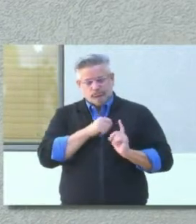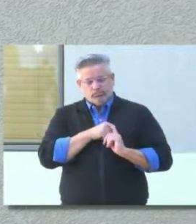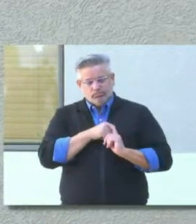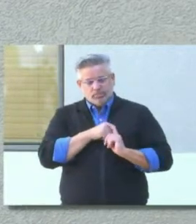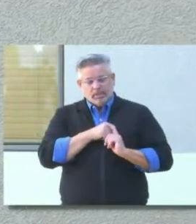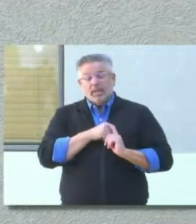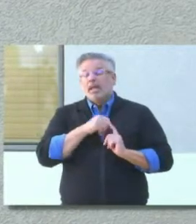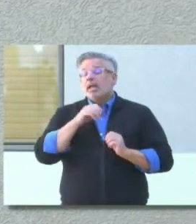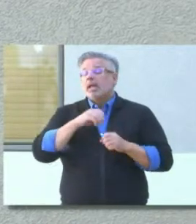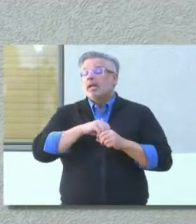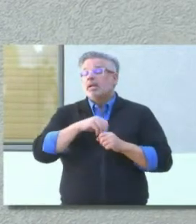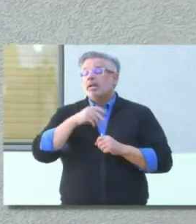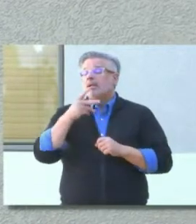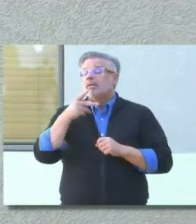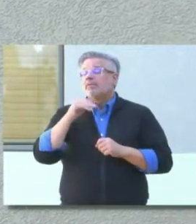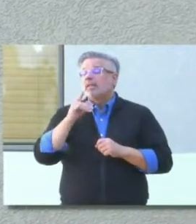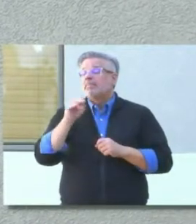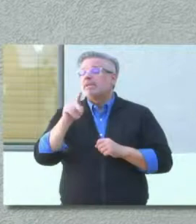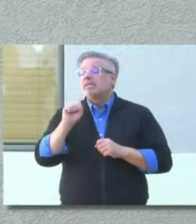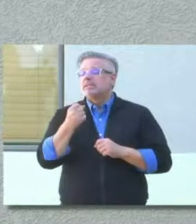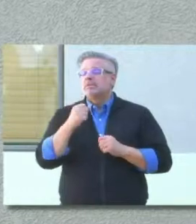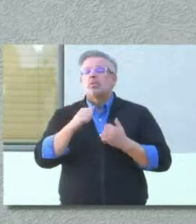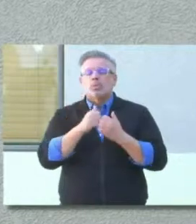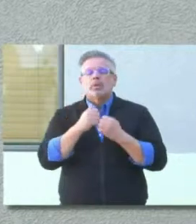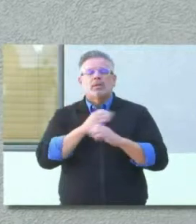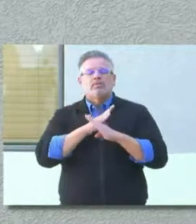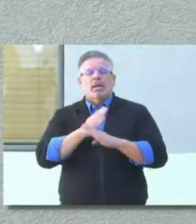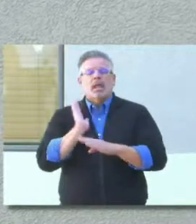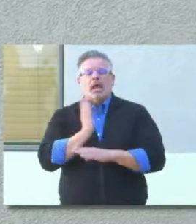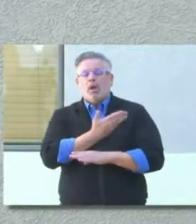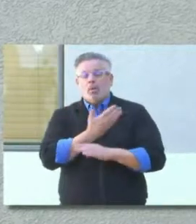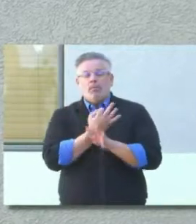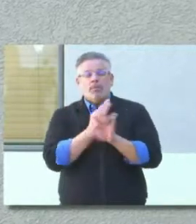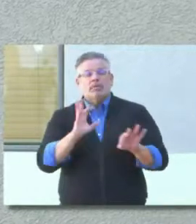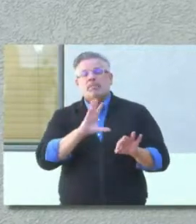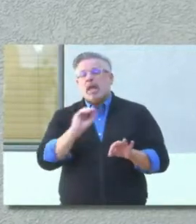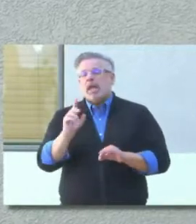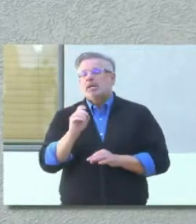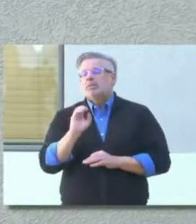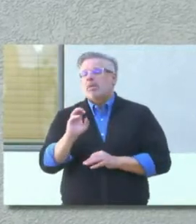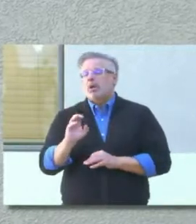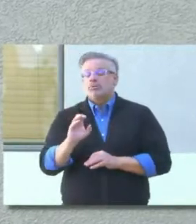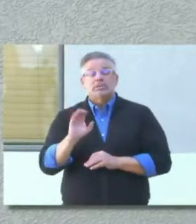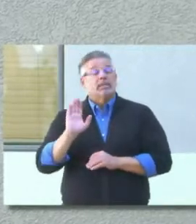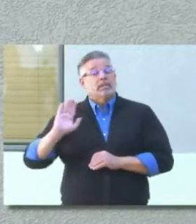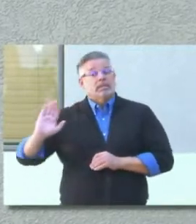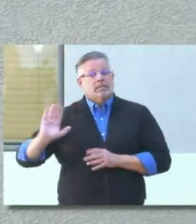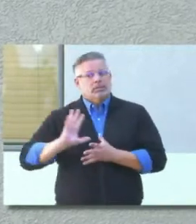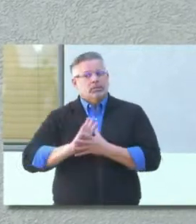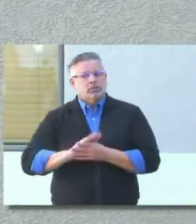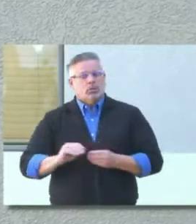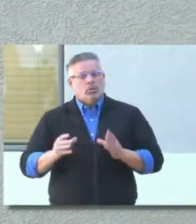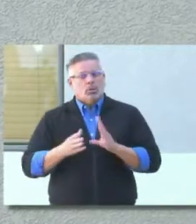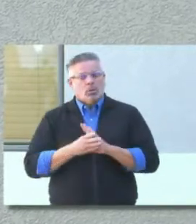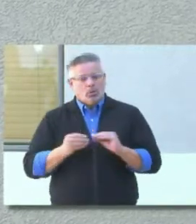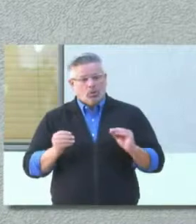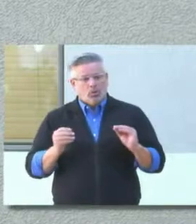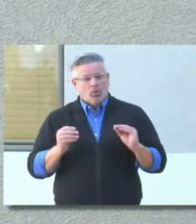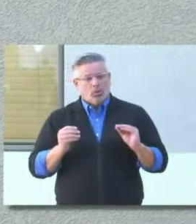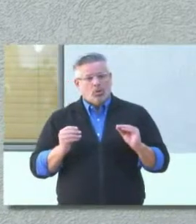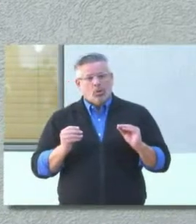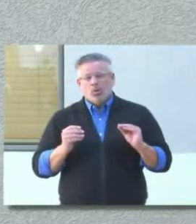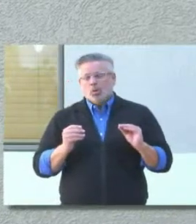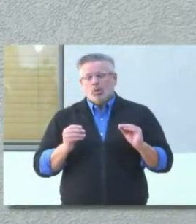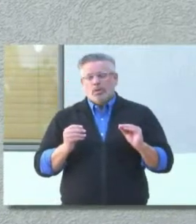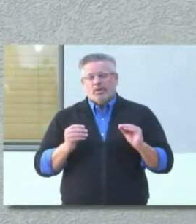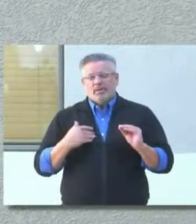in Philippines in World War II to defend our freedoms and our democracy. And his story, and I won't